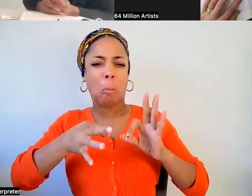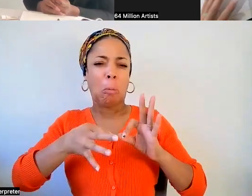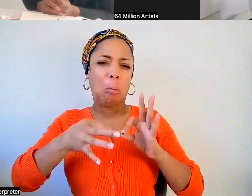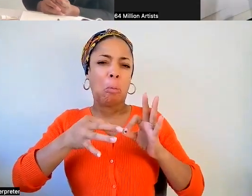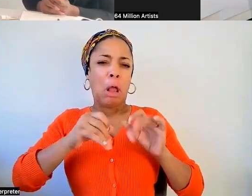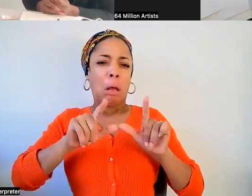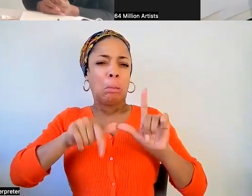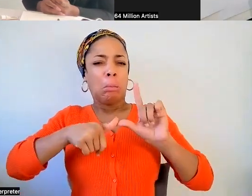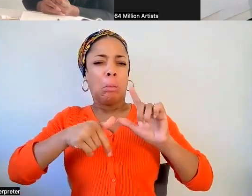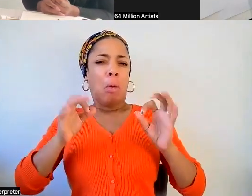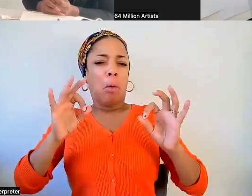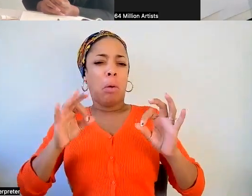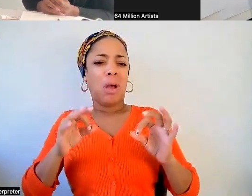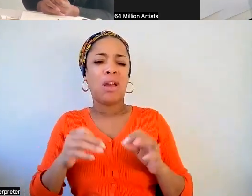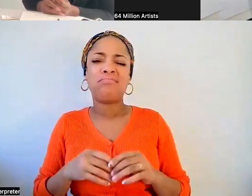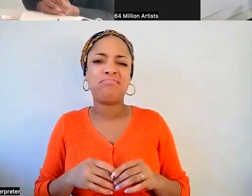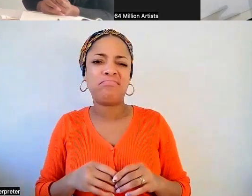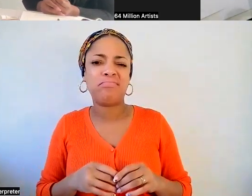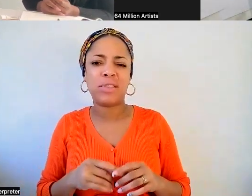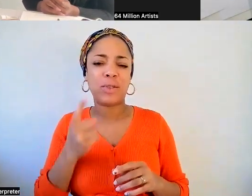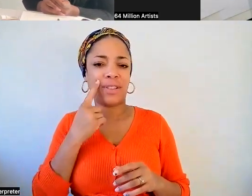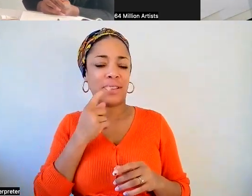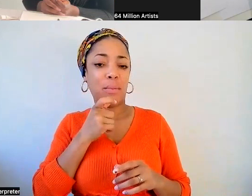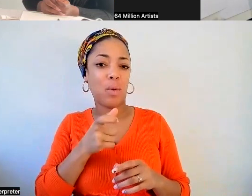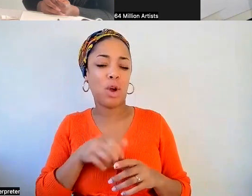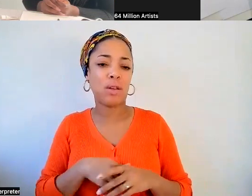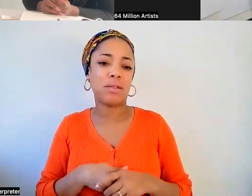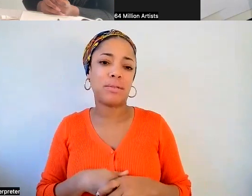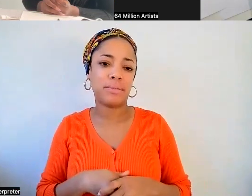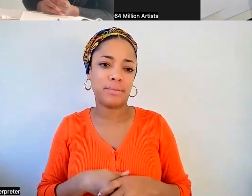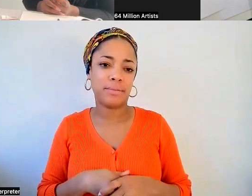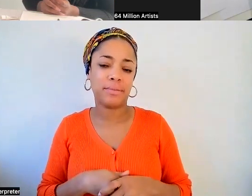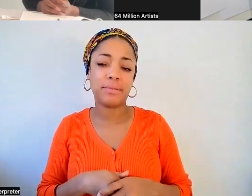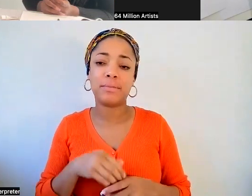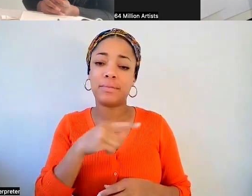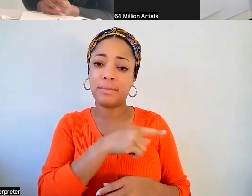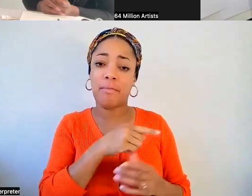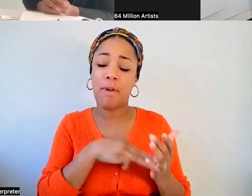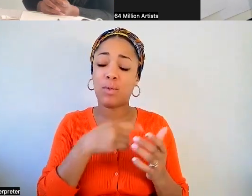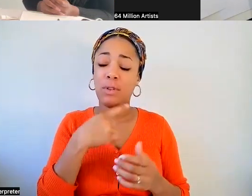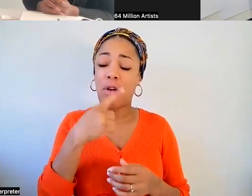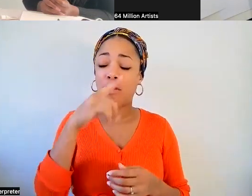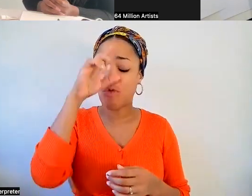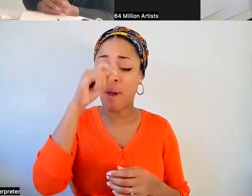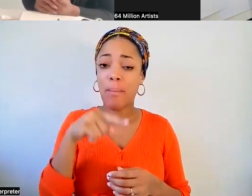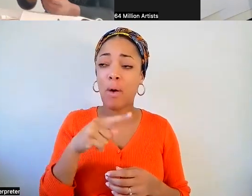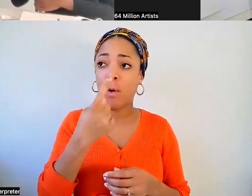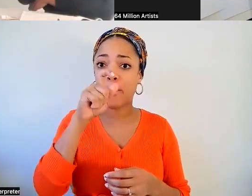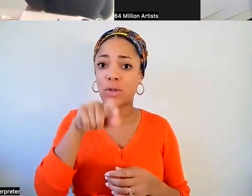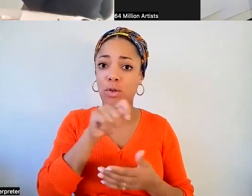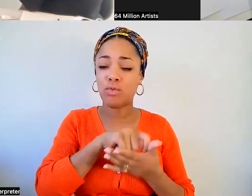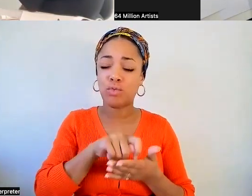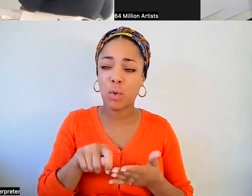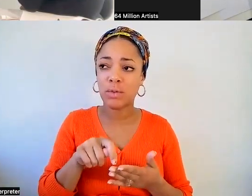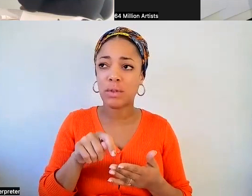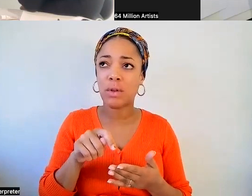most notably an Irish writer called James Joyce, he wrote about his first memories in a book called Portrait of the Artist as a Young Man. And